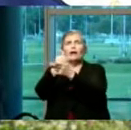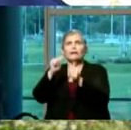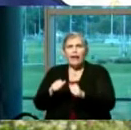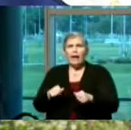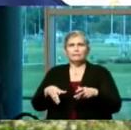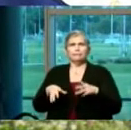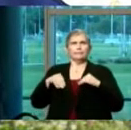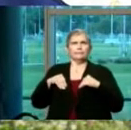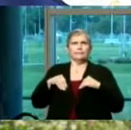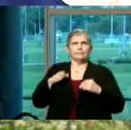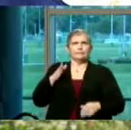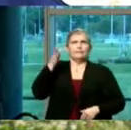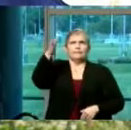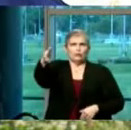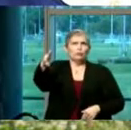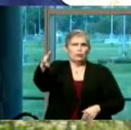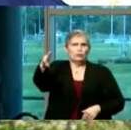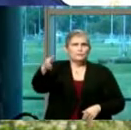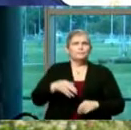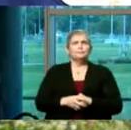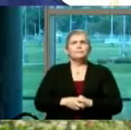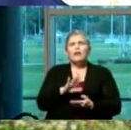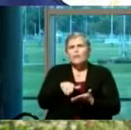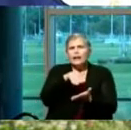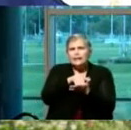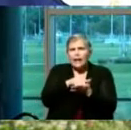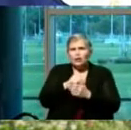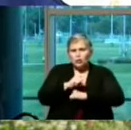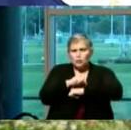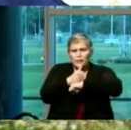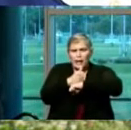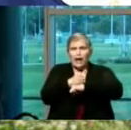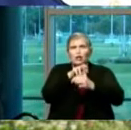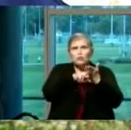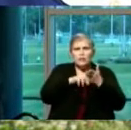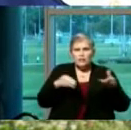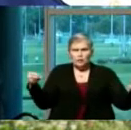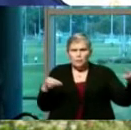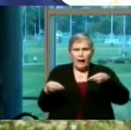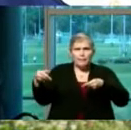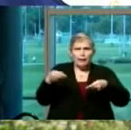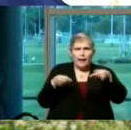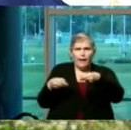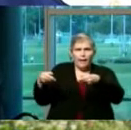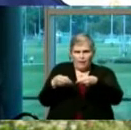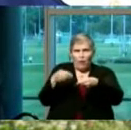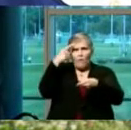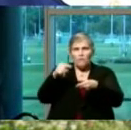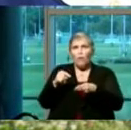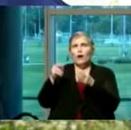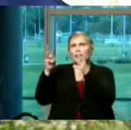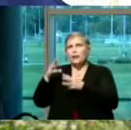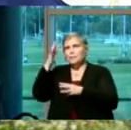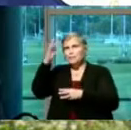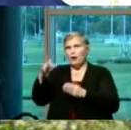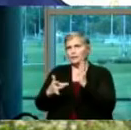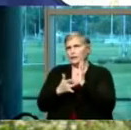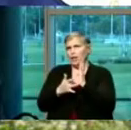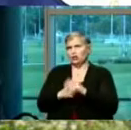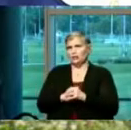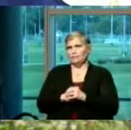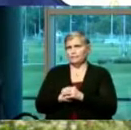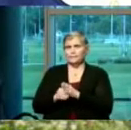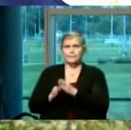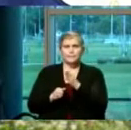adopted out in the field. The center will create a research pipeline for climate smart technologies.